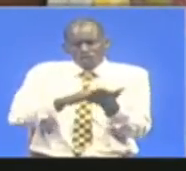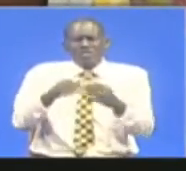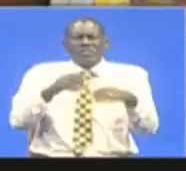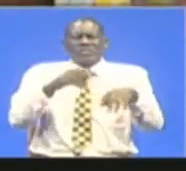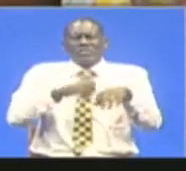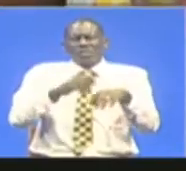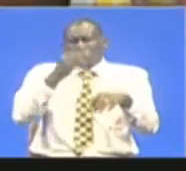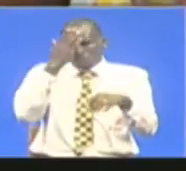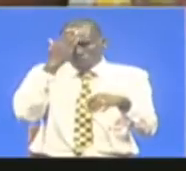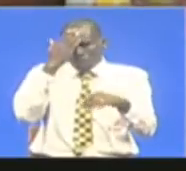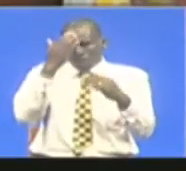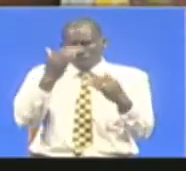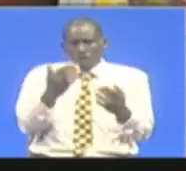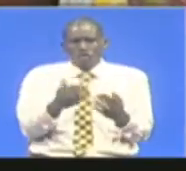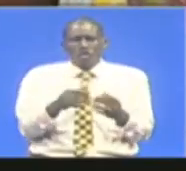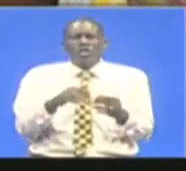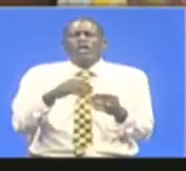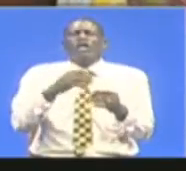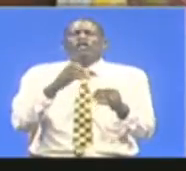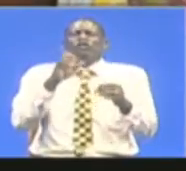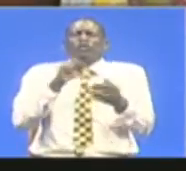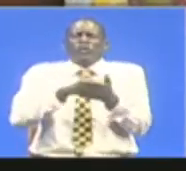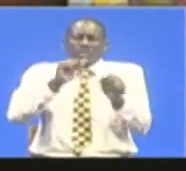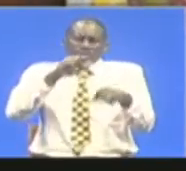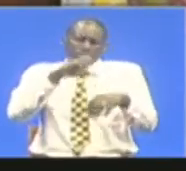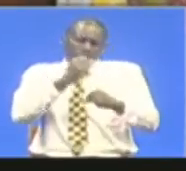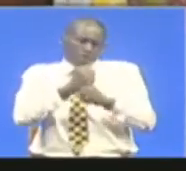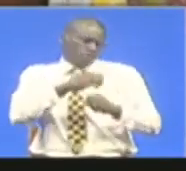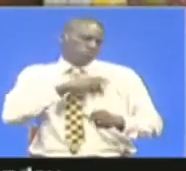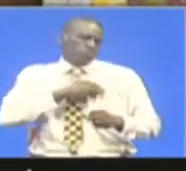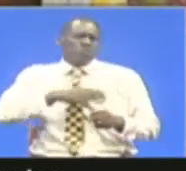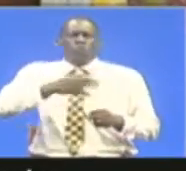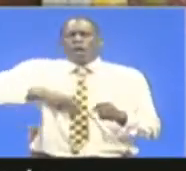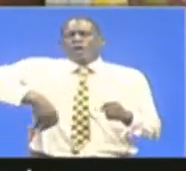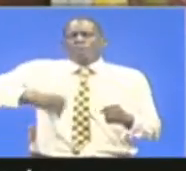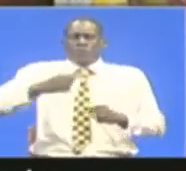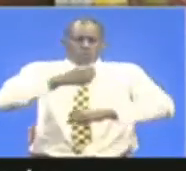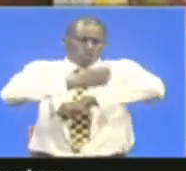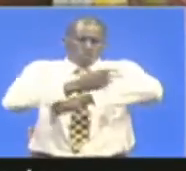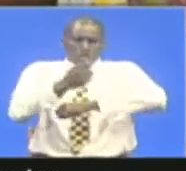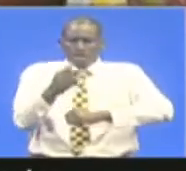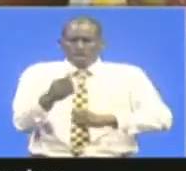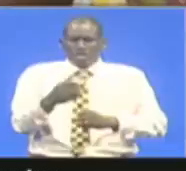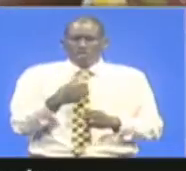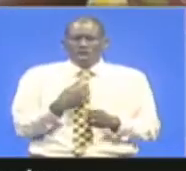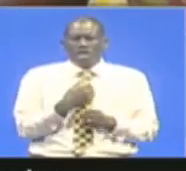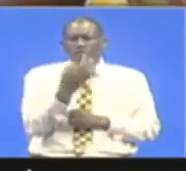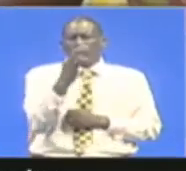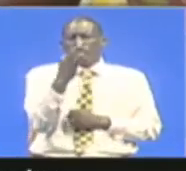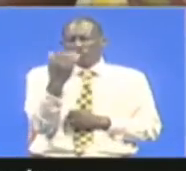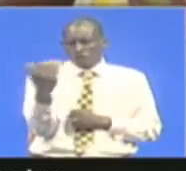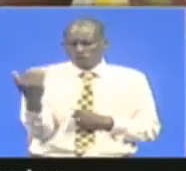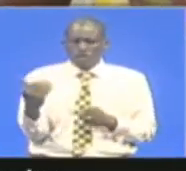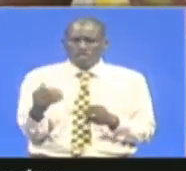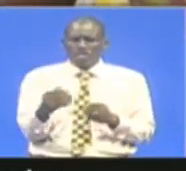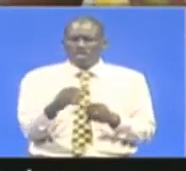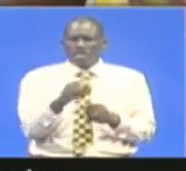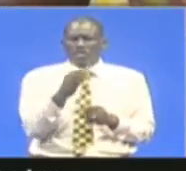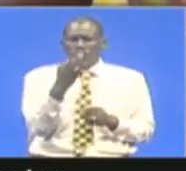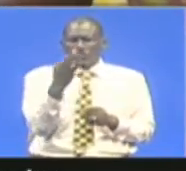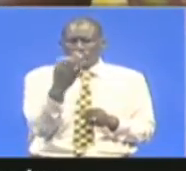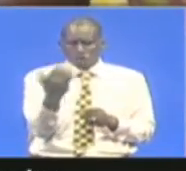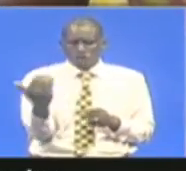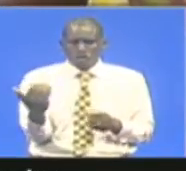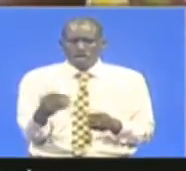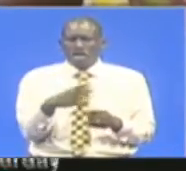Monday, niende nilipe school fee. Ya wale watoto, kuna watoto watatu wanaenda kwa